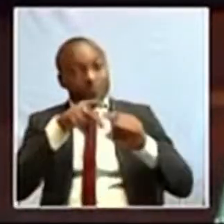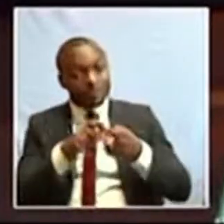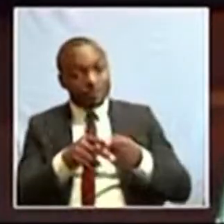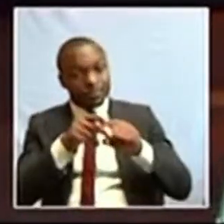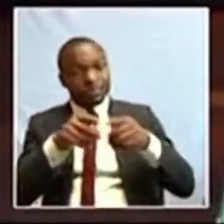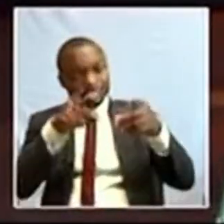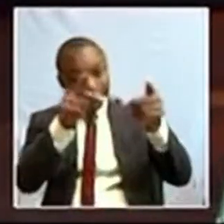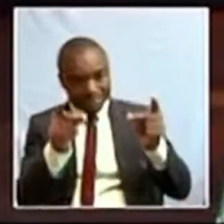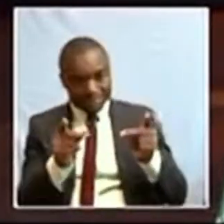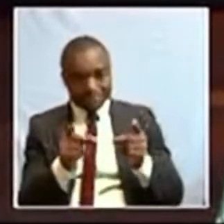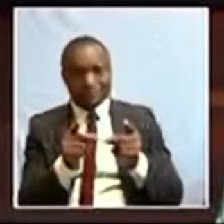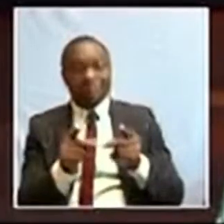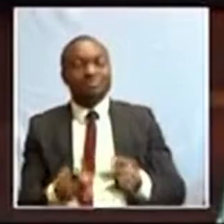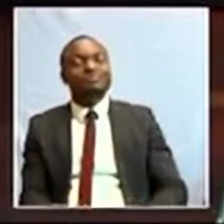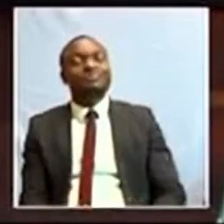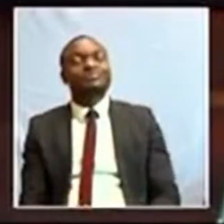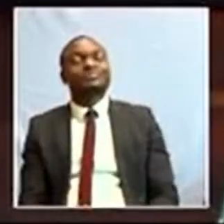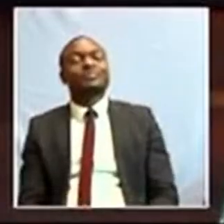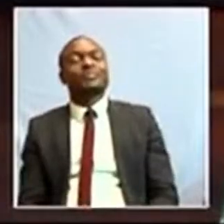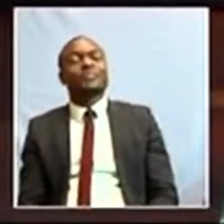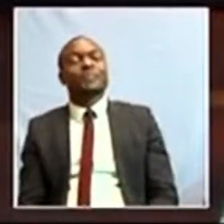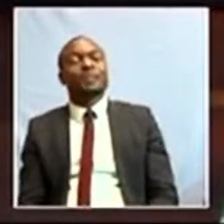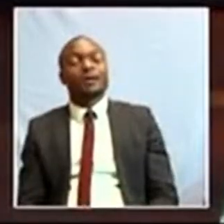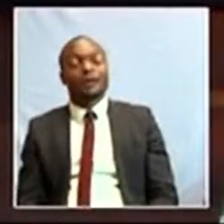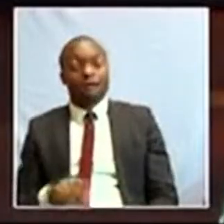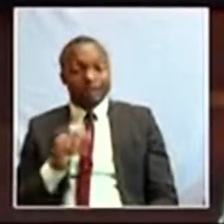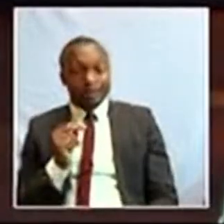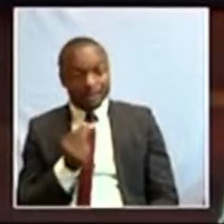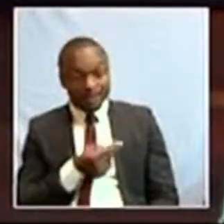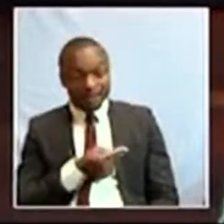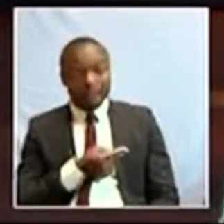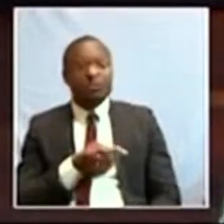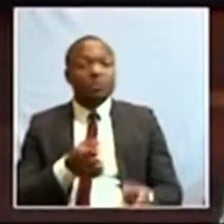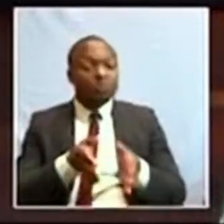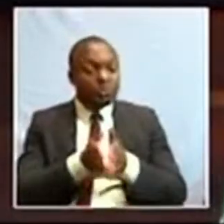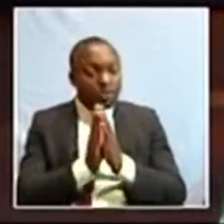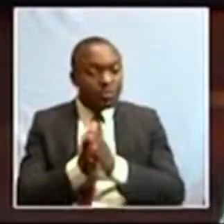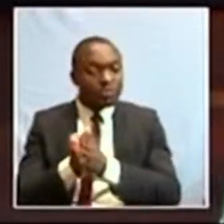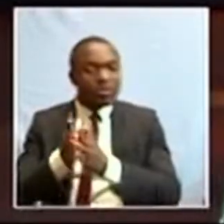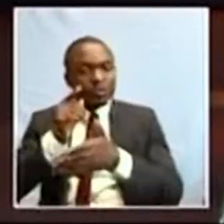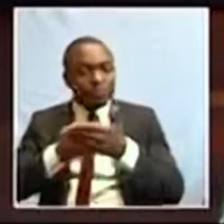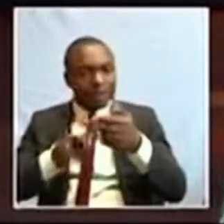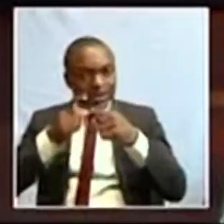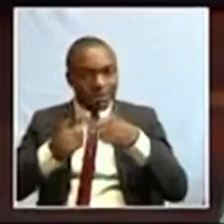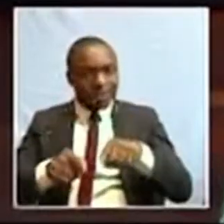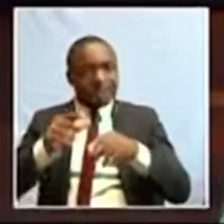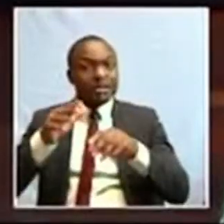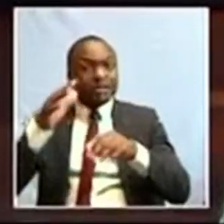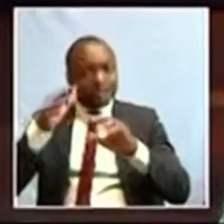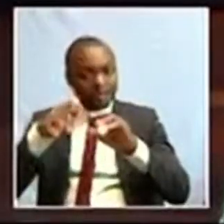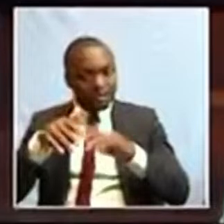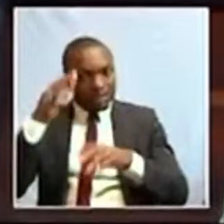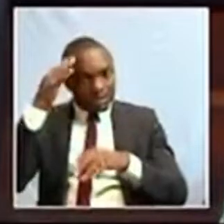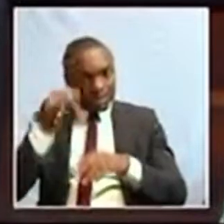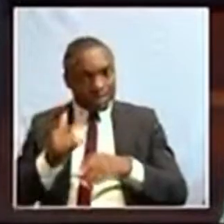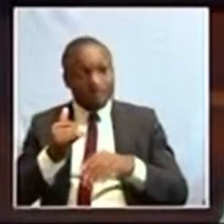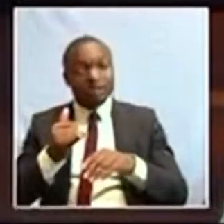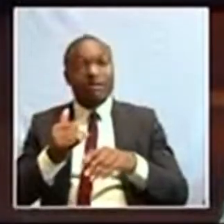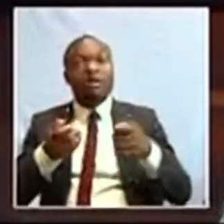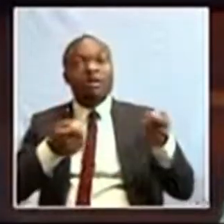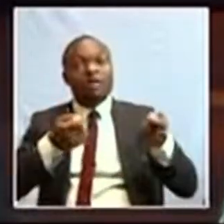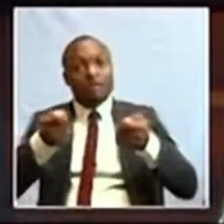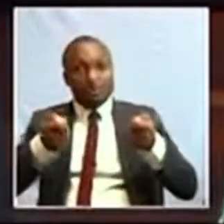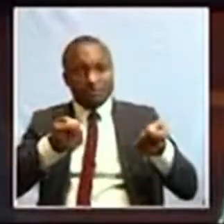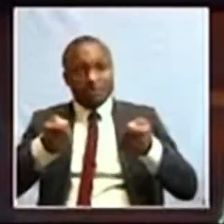garage. And we did some preliminary inquiries on what transpired, and that is why we had ascertained that the vehicle was actually